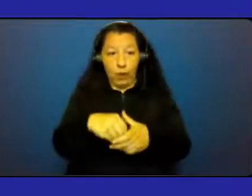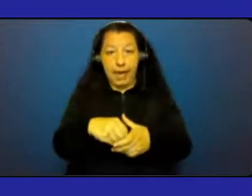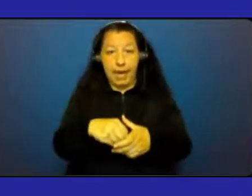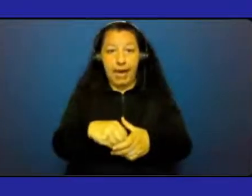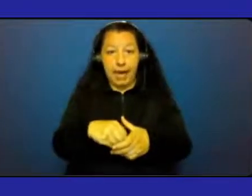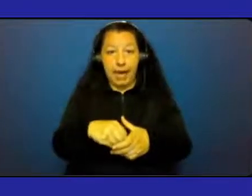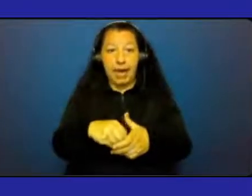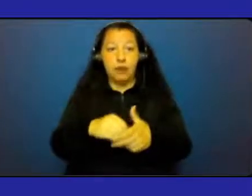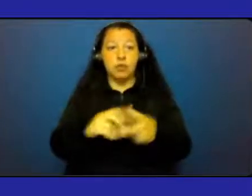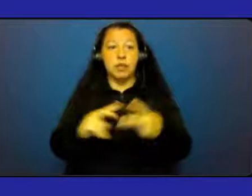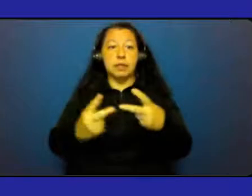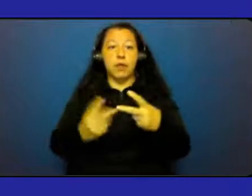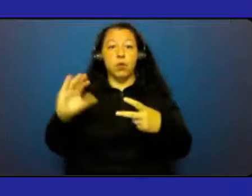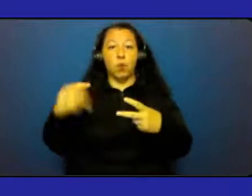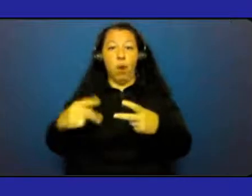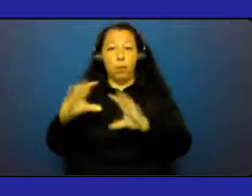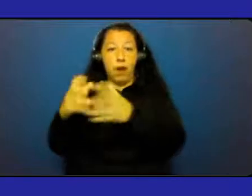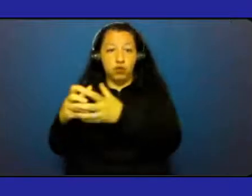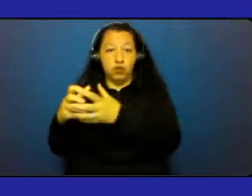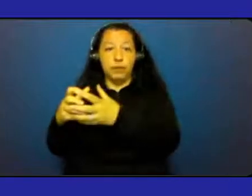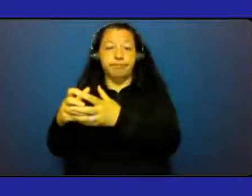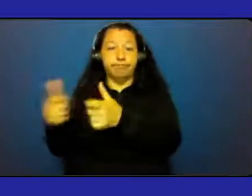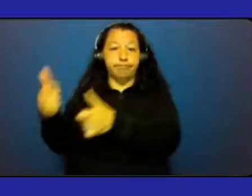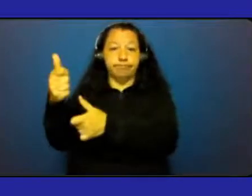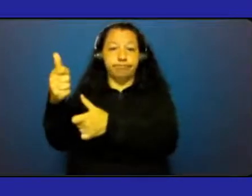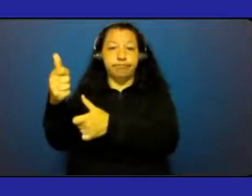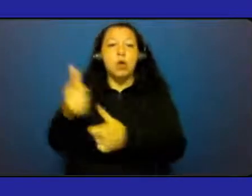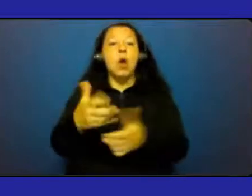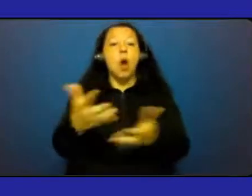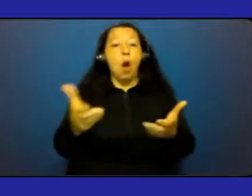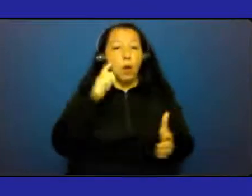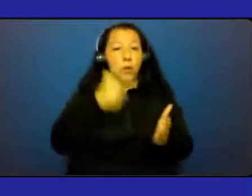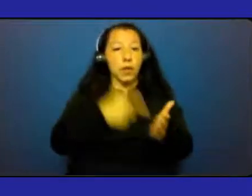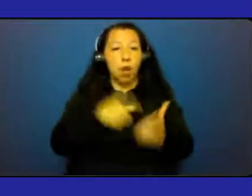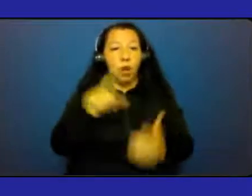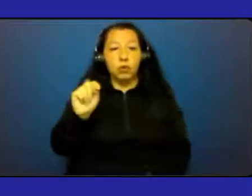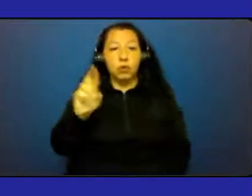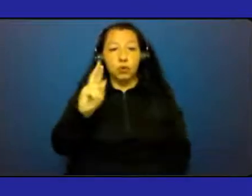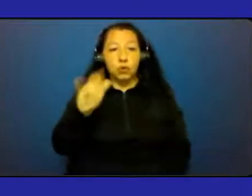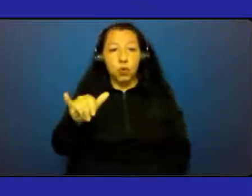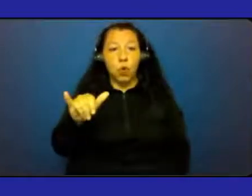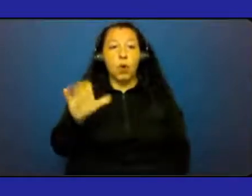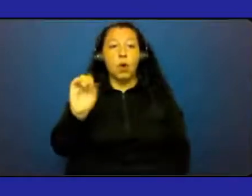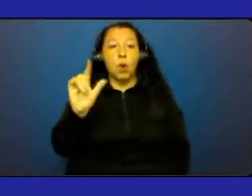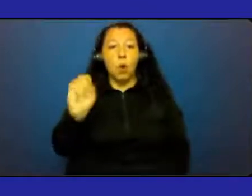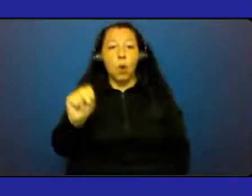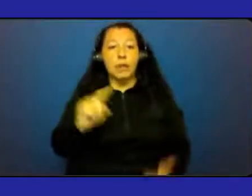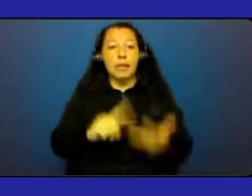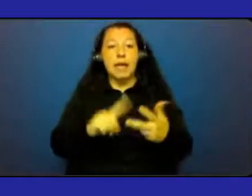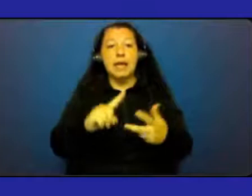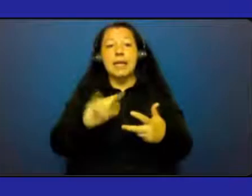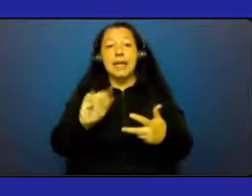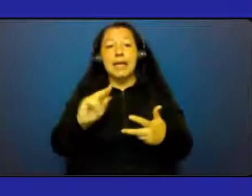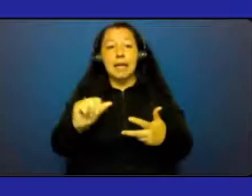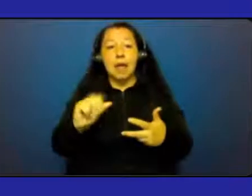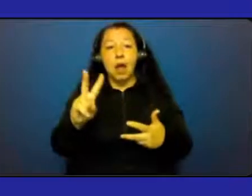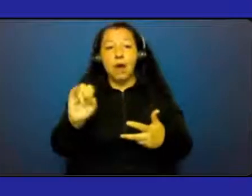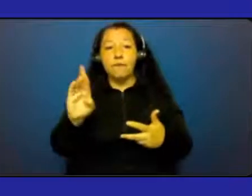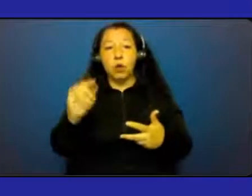to acknowledge Troy Olson, Legislative Director representing Council Member Ina Vernikov, District